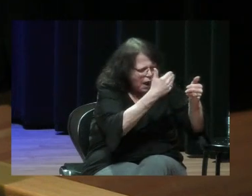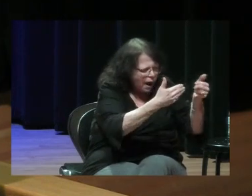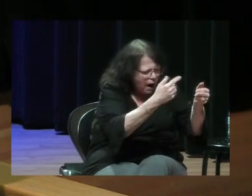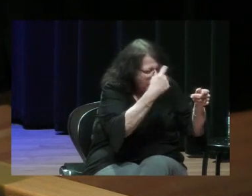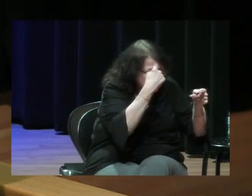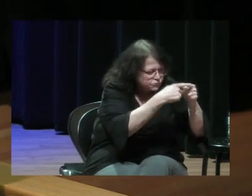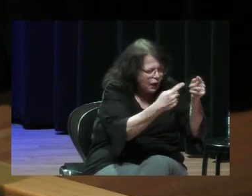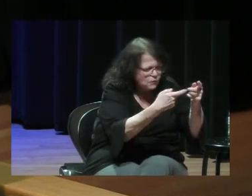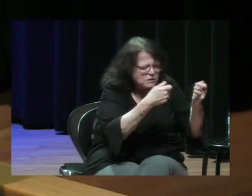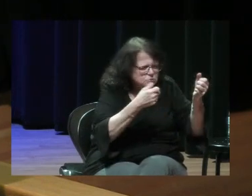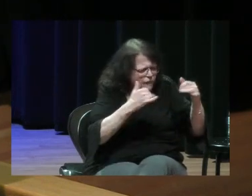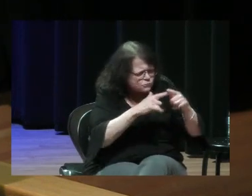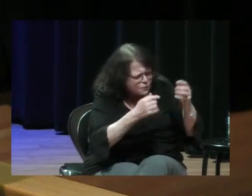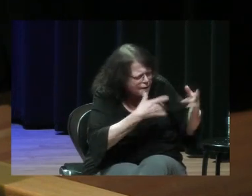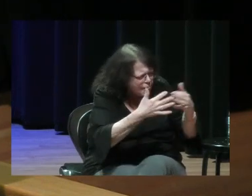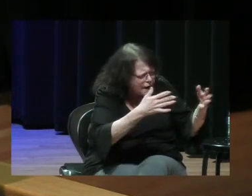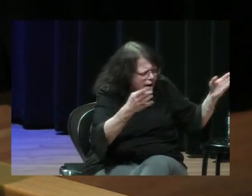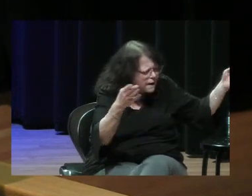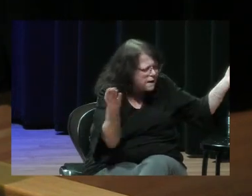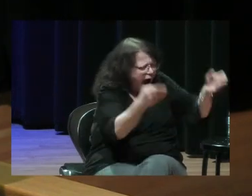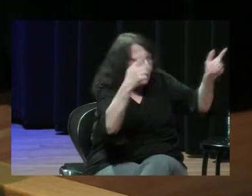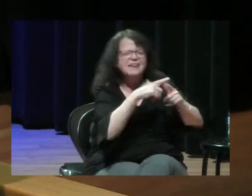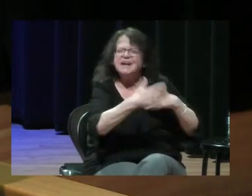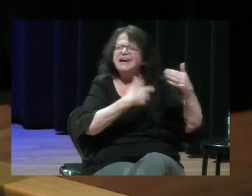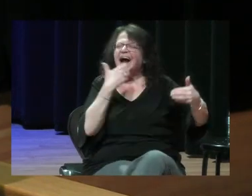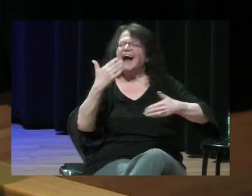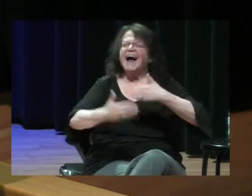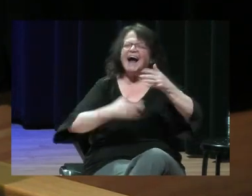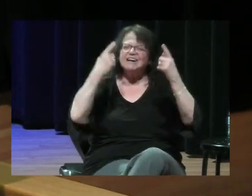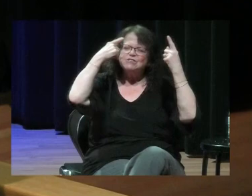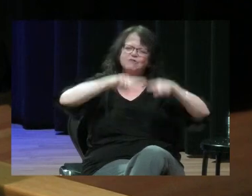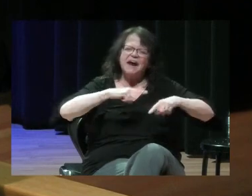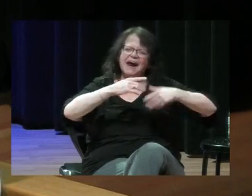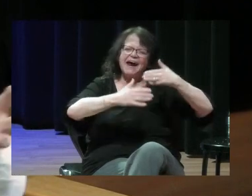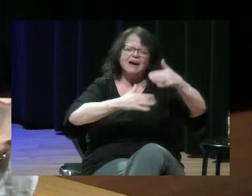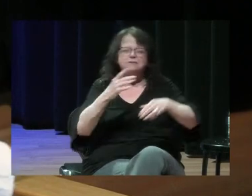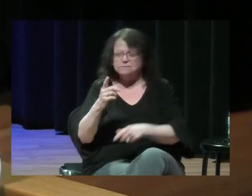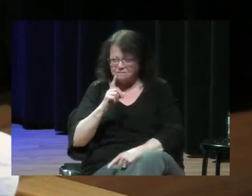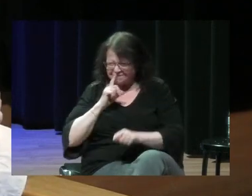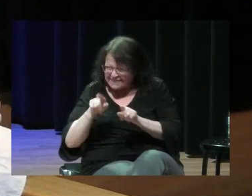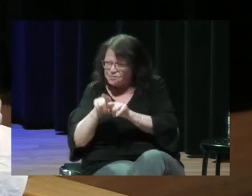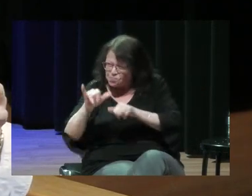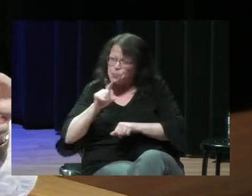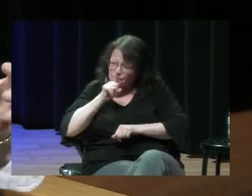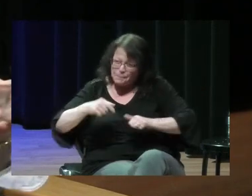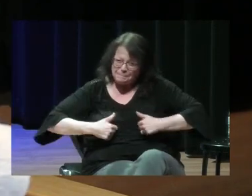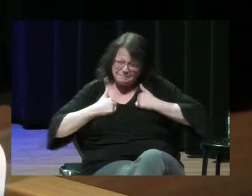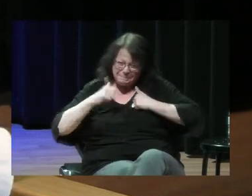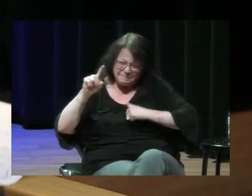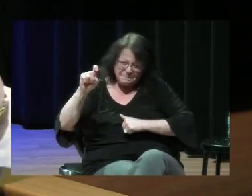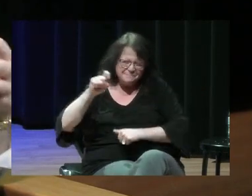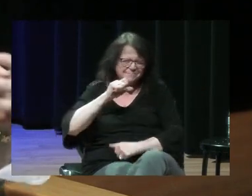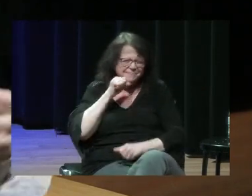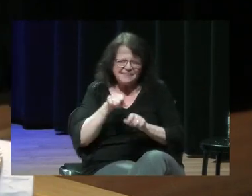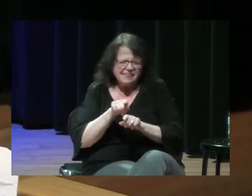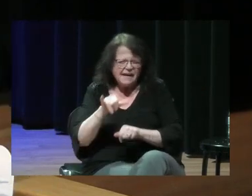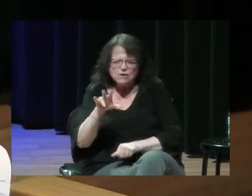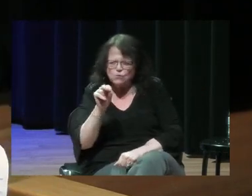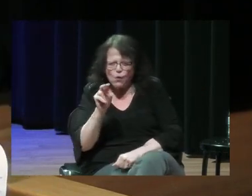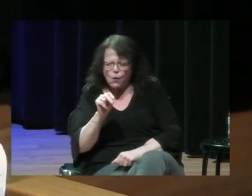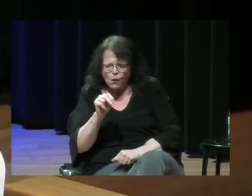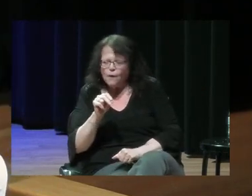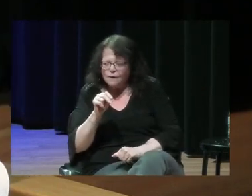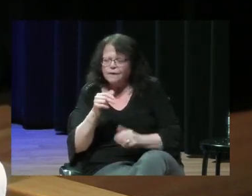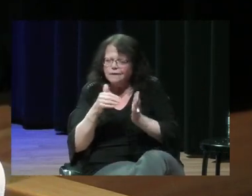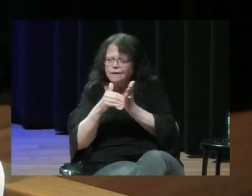can move on in agreement together in utopia. Like, that's just never how it goes. And the more spaces we can build that muscle memory